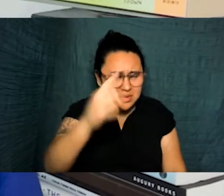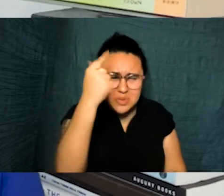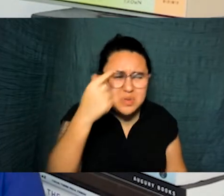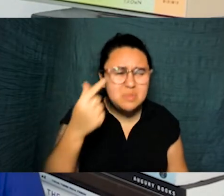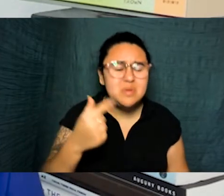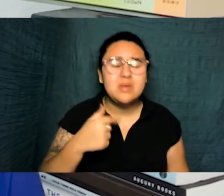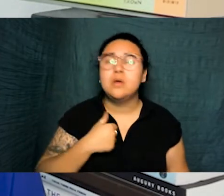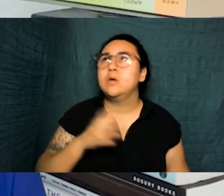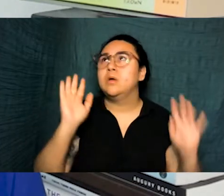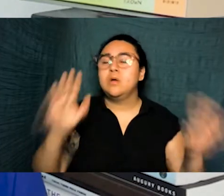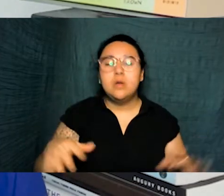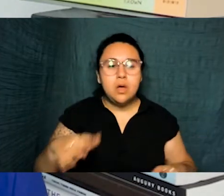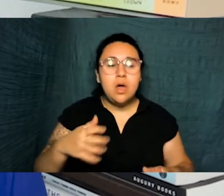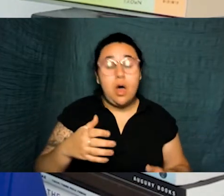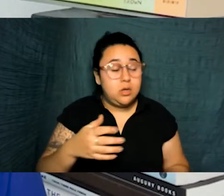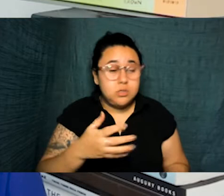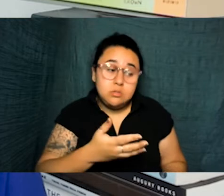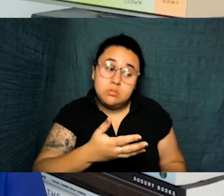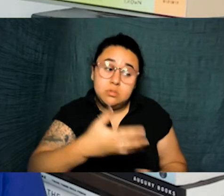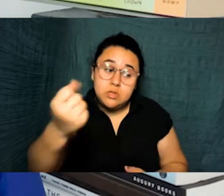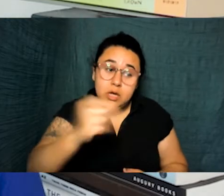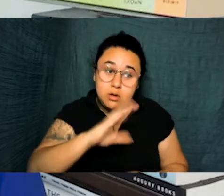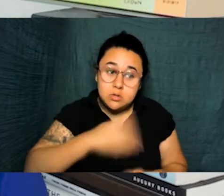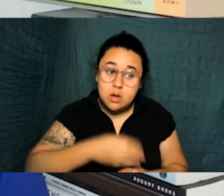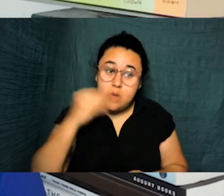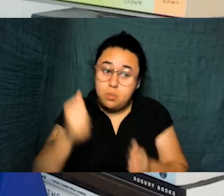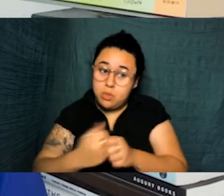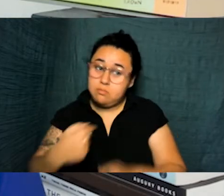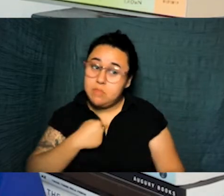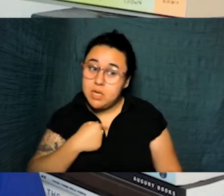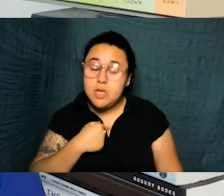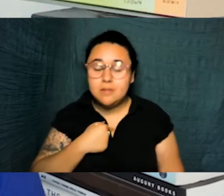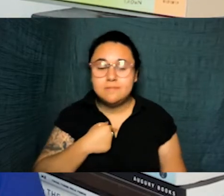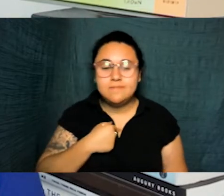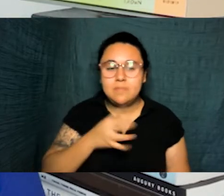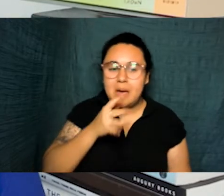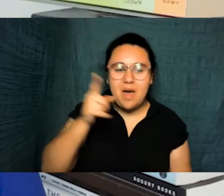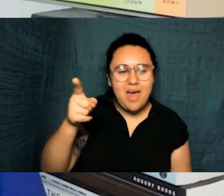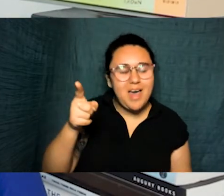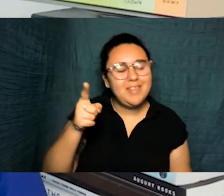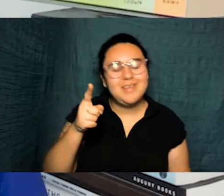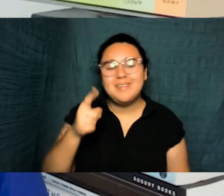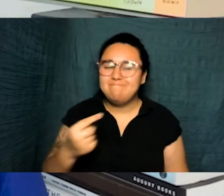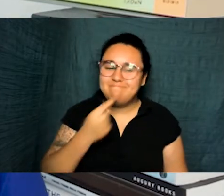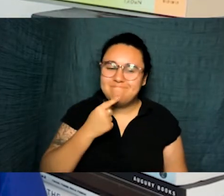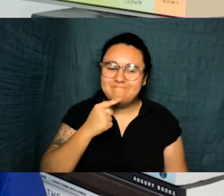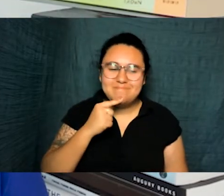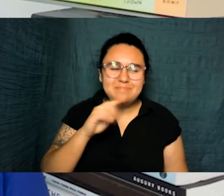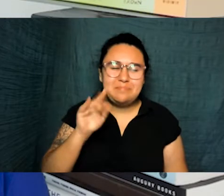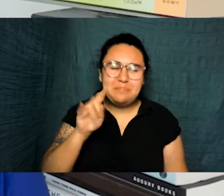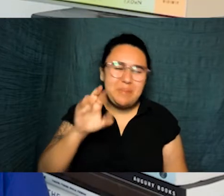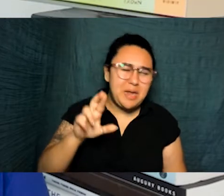I'll just take her home with me, she threatened. My mother was a bitter woman. She had